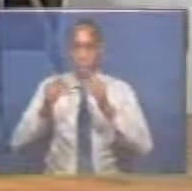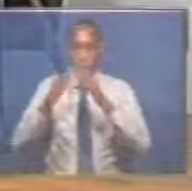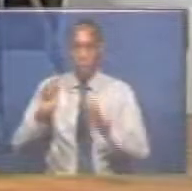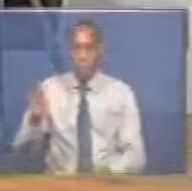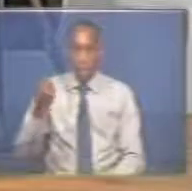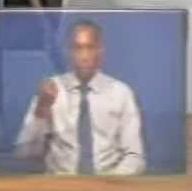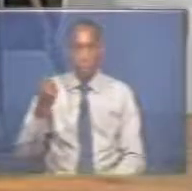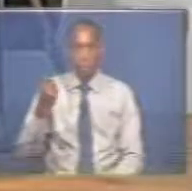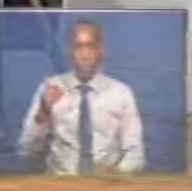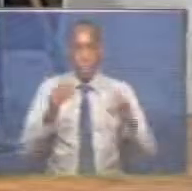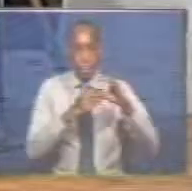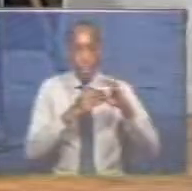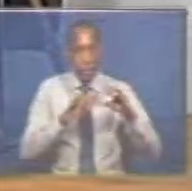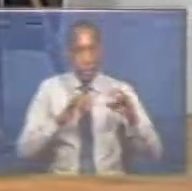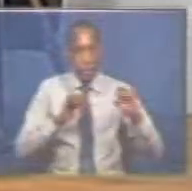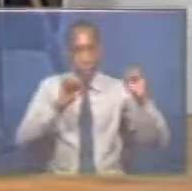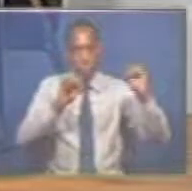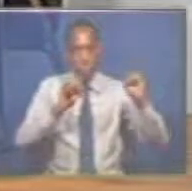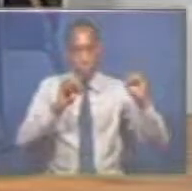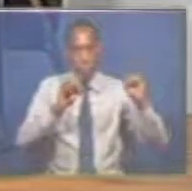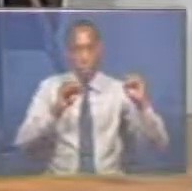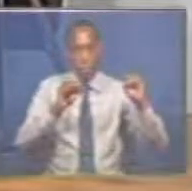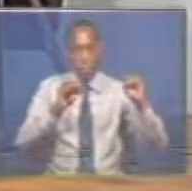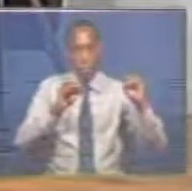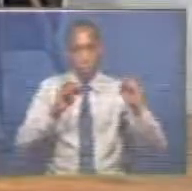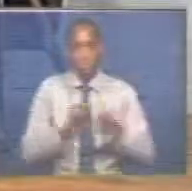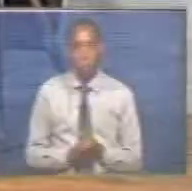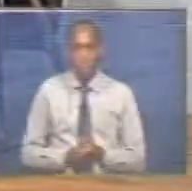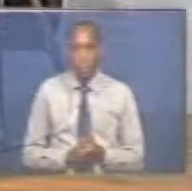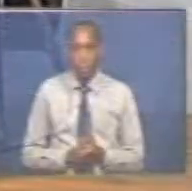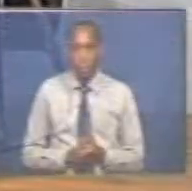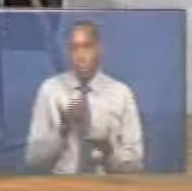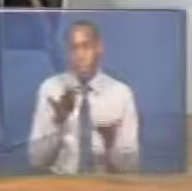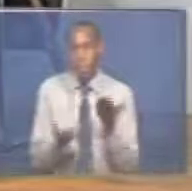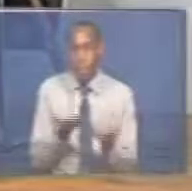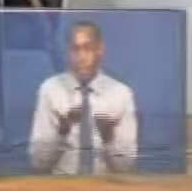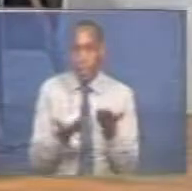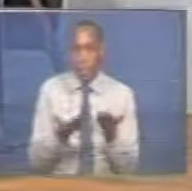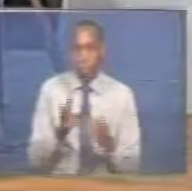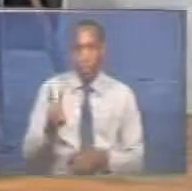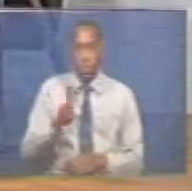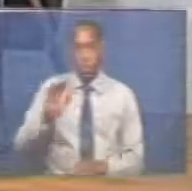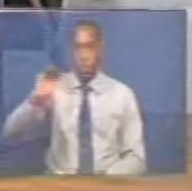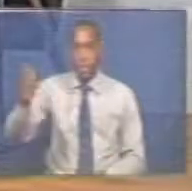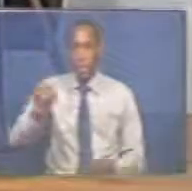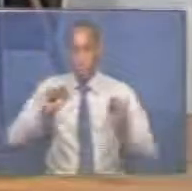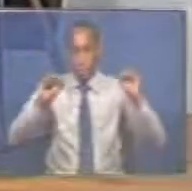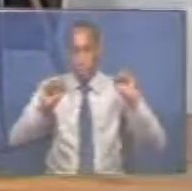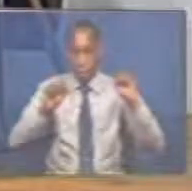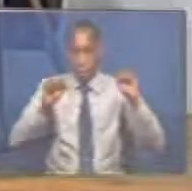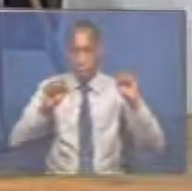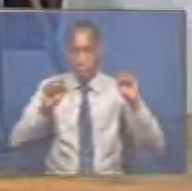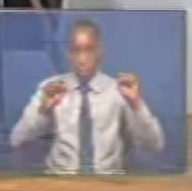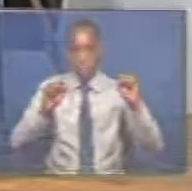and of course, Chelsea fans and Europa United League champions. Yeah? Exactly, and maybe the two City fans that are available